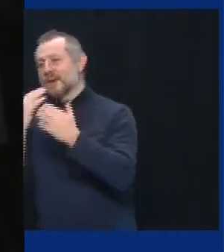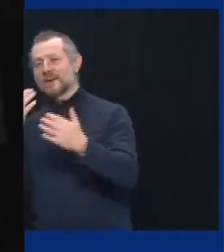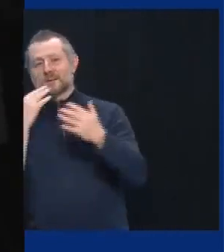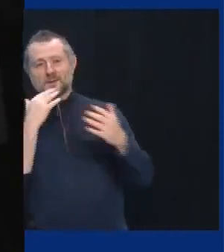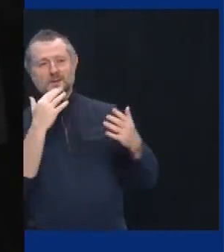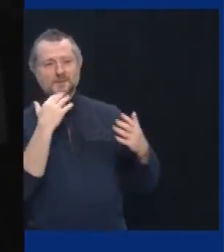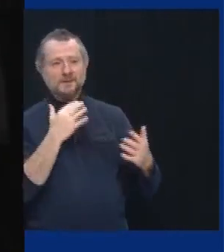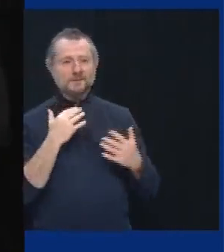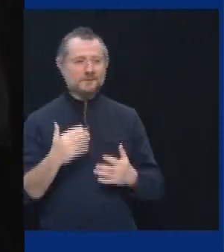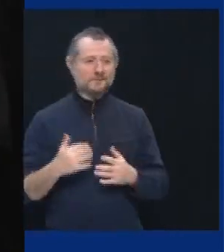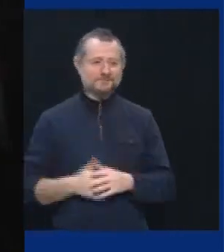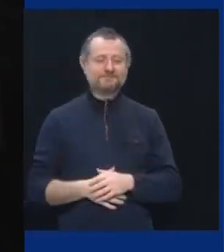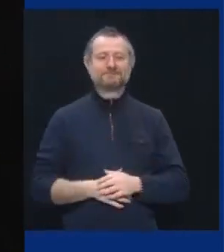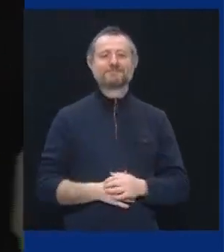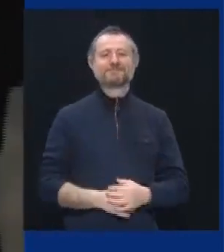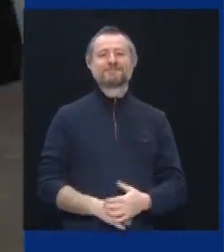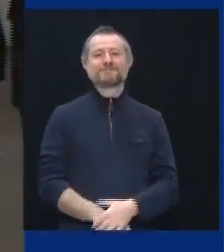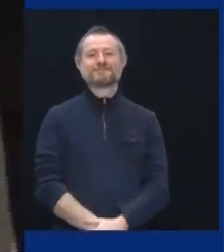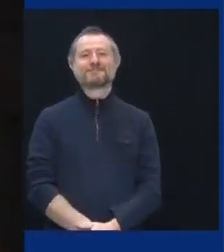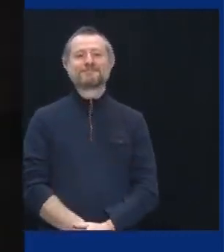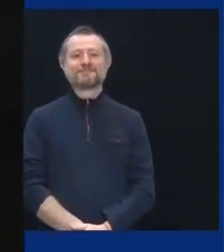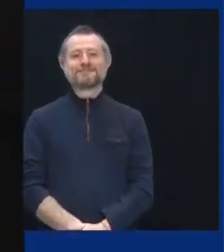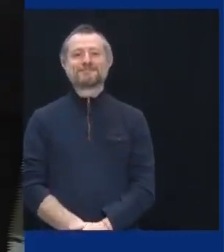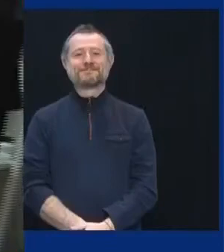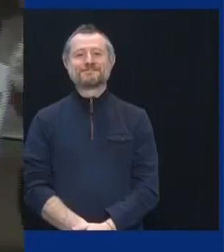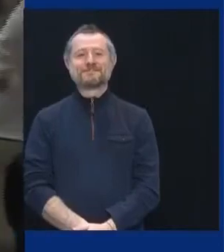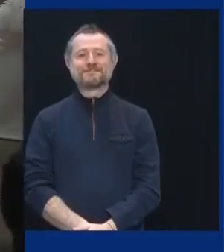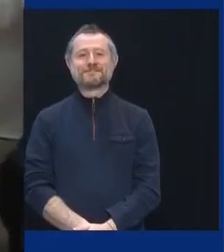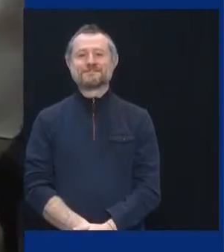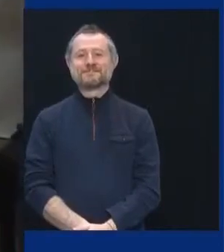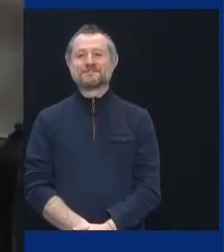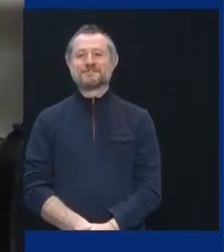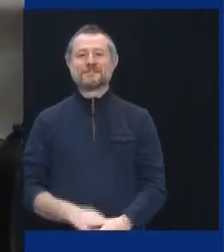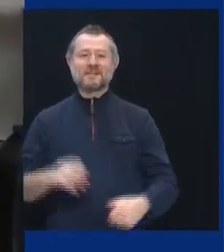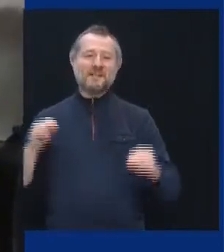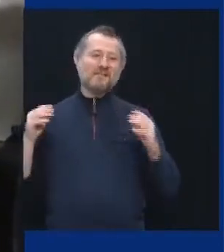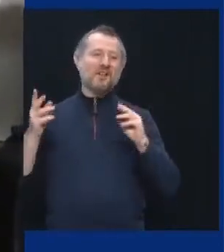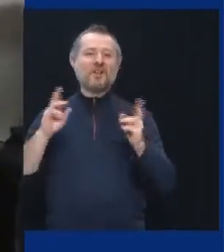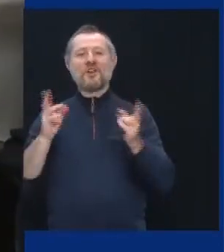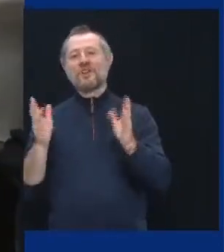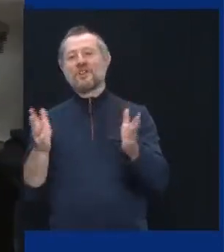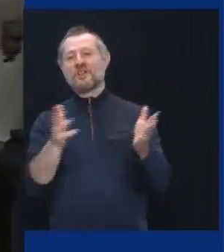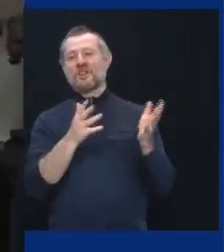you. Thank you, baby. My birthday comes. Go good morning, okay? I want this.